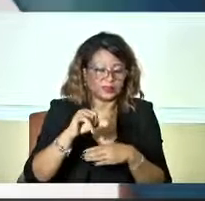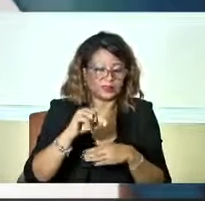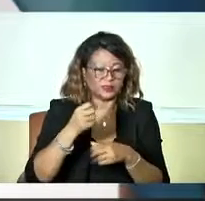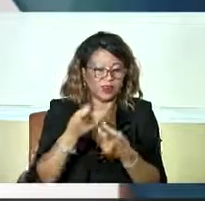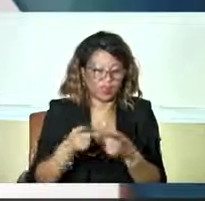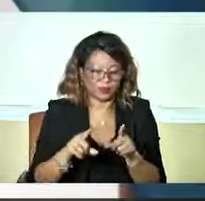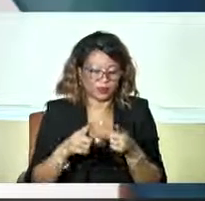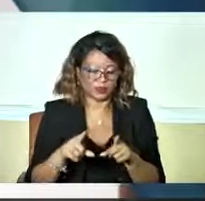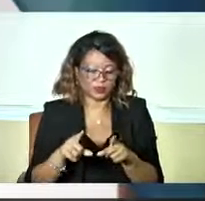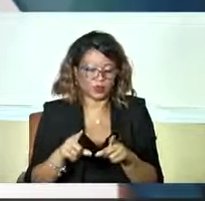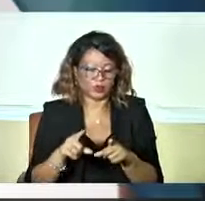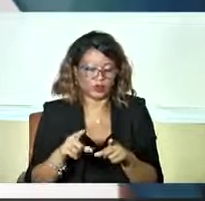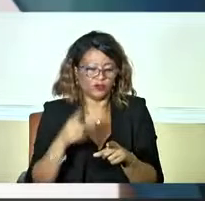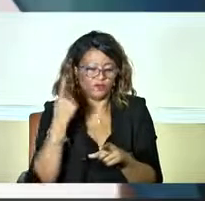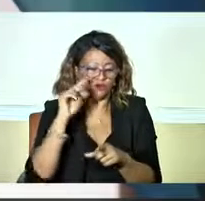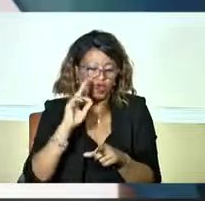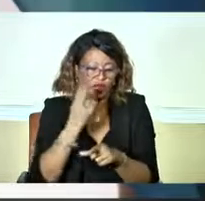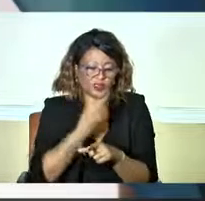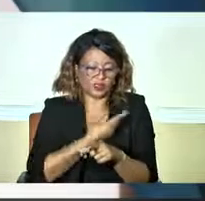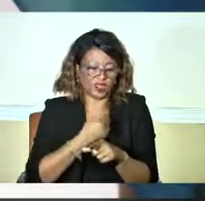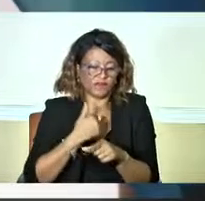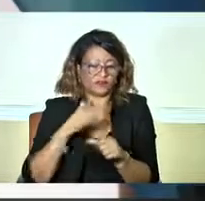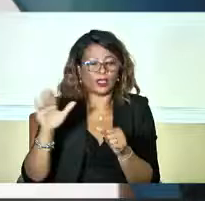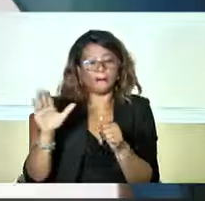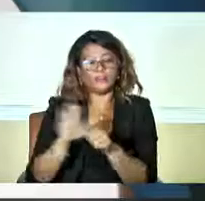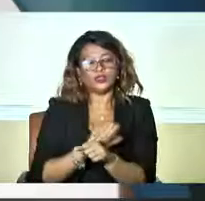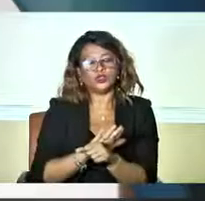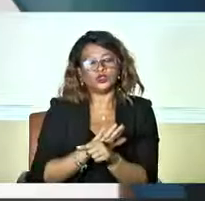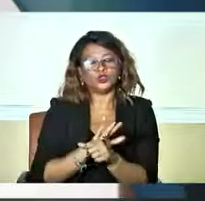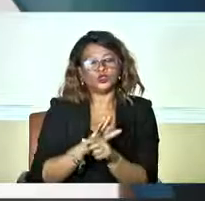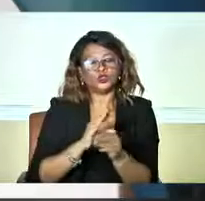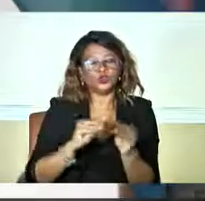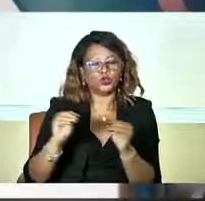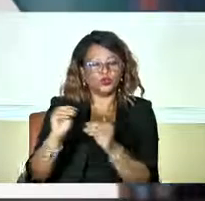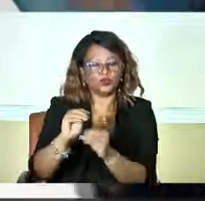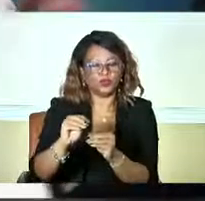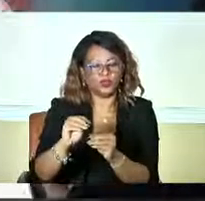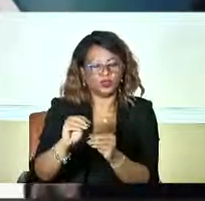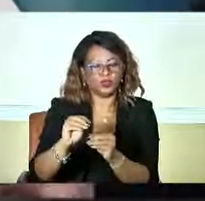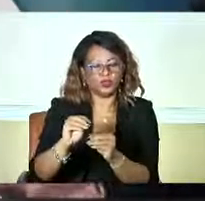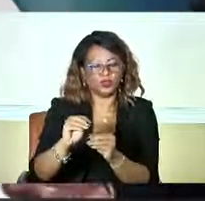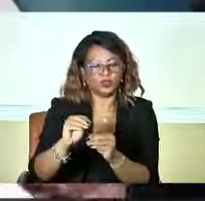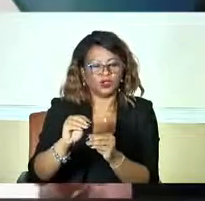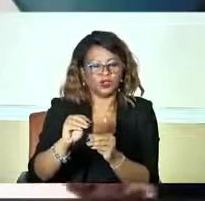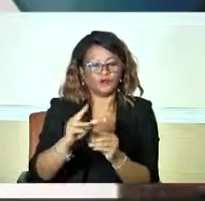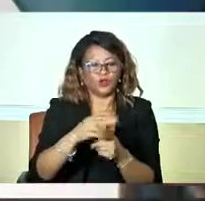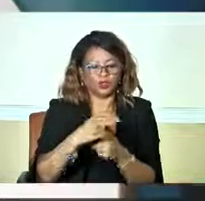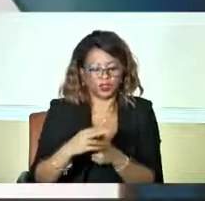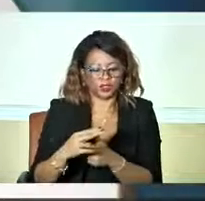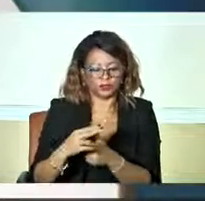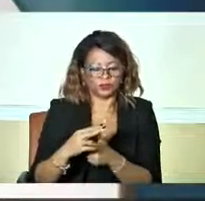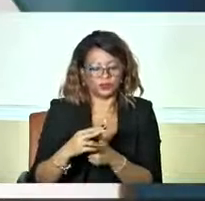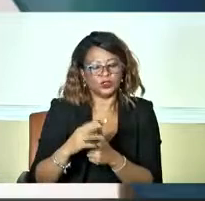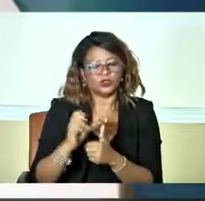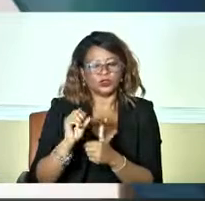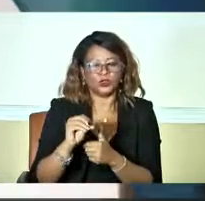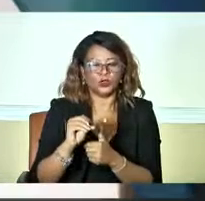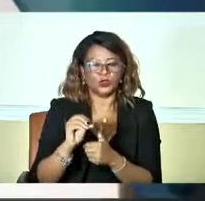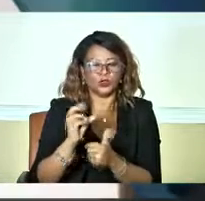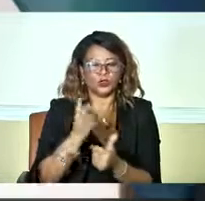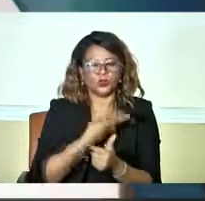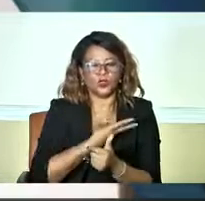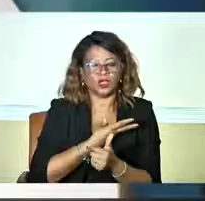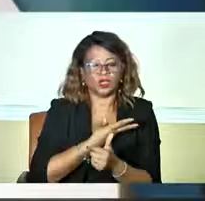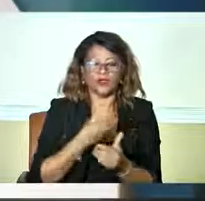place in order for us to have a complete turnover of the hotel. And so we